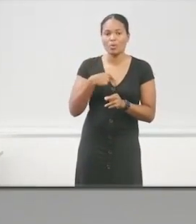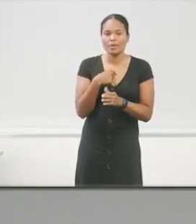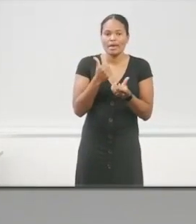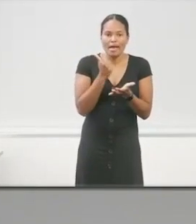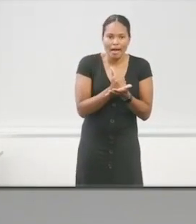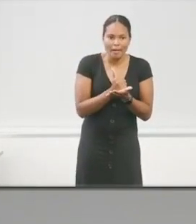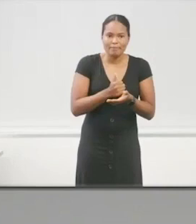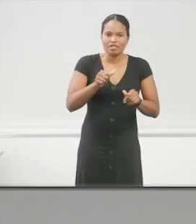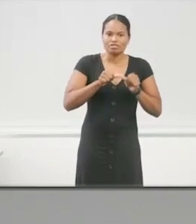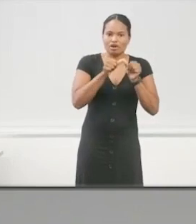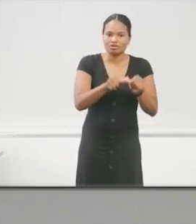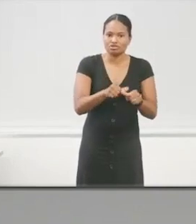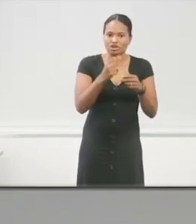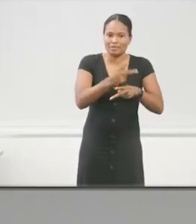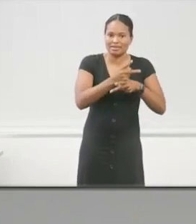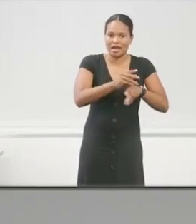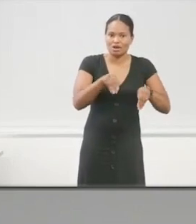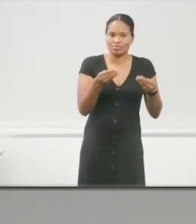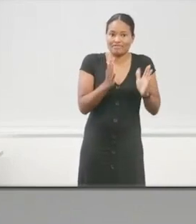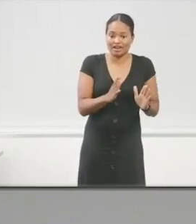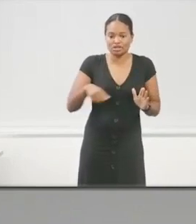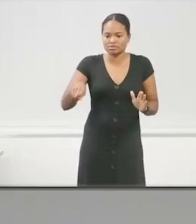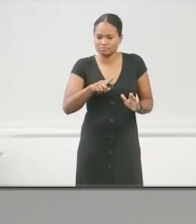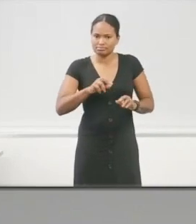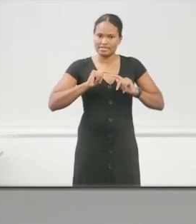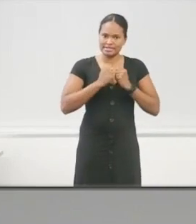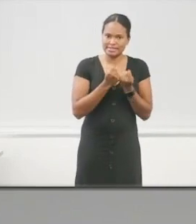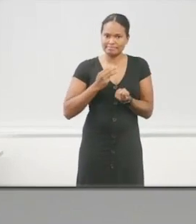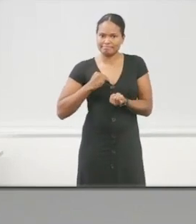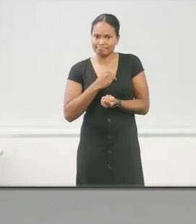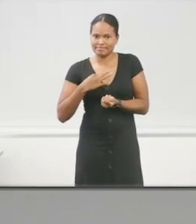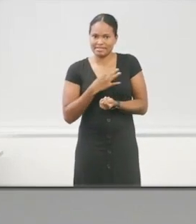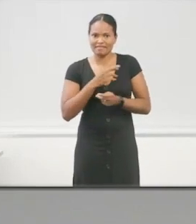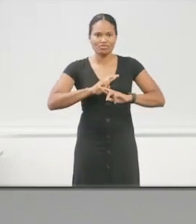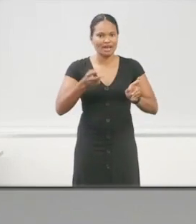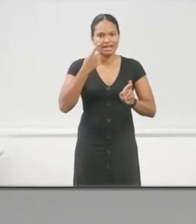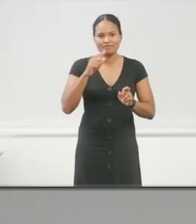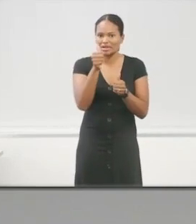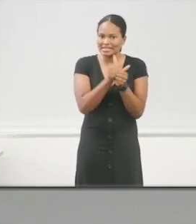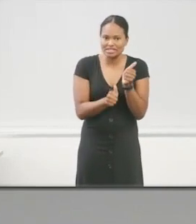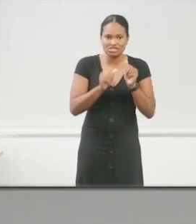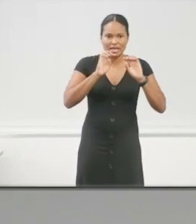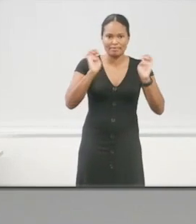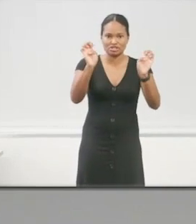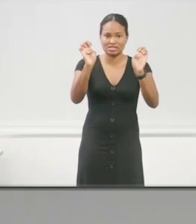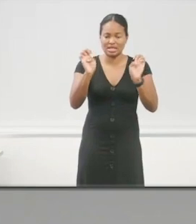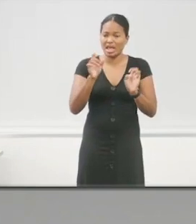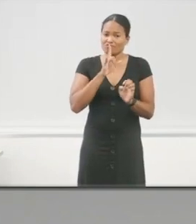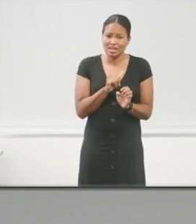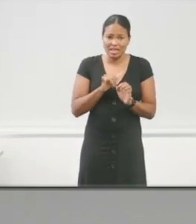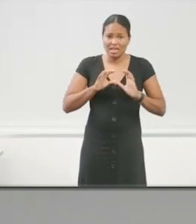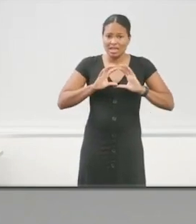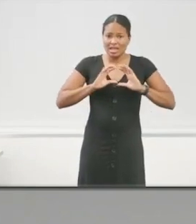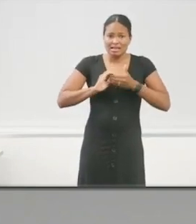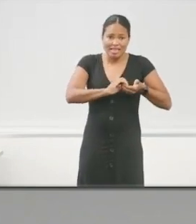providers be ready for every type of emergency. Talk about the power of collaboration.